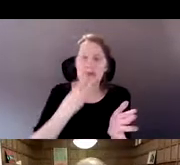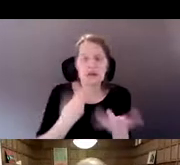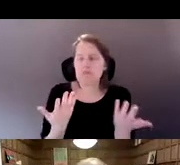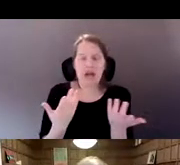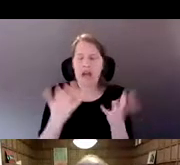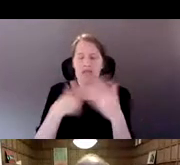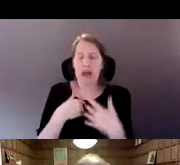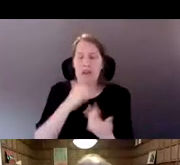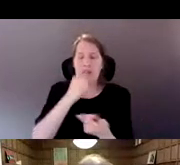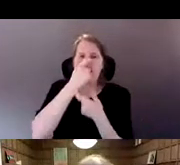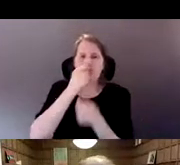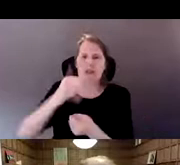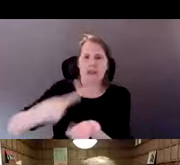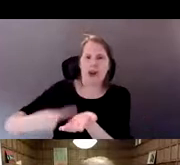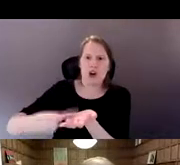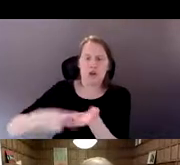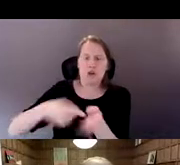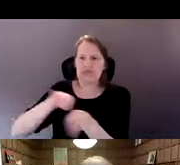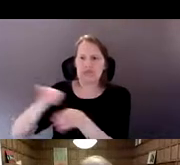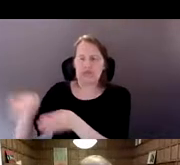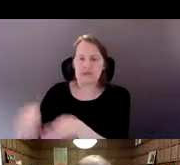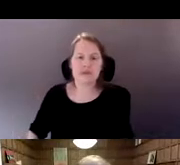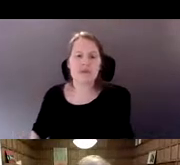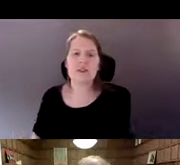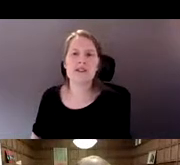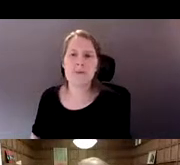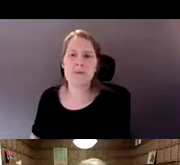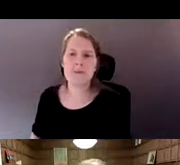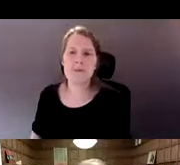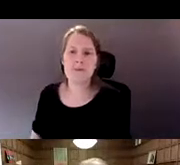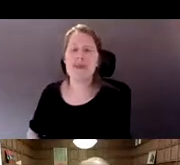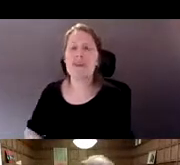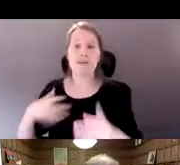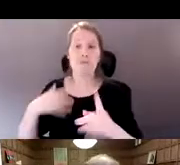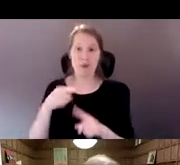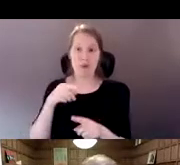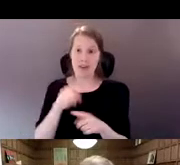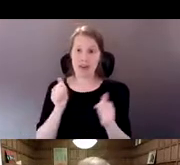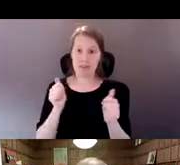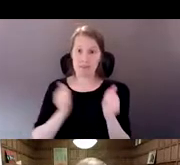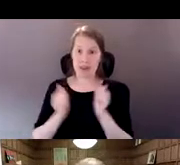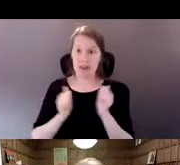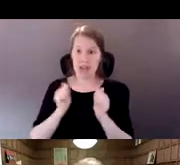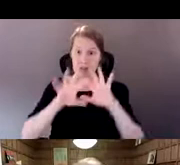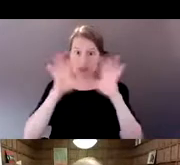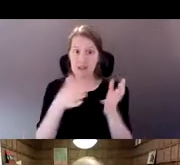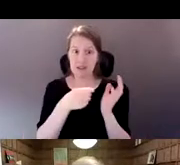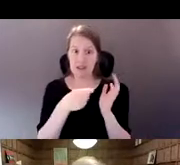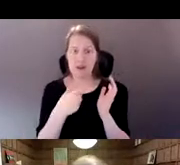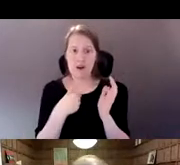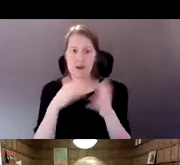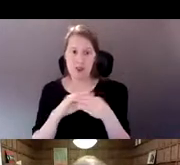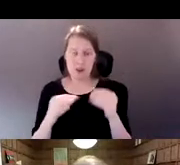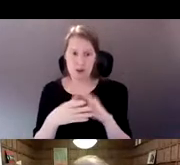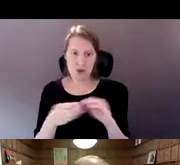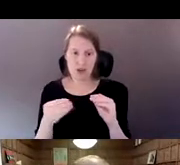all. All I want to suggest to you is that in The Merchant of Venice, we have a beautiful example of a